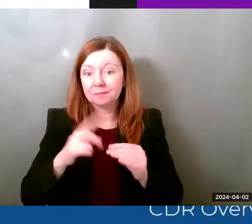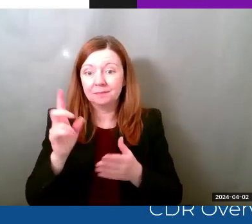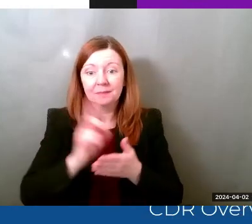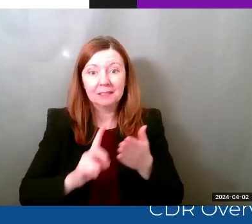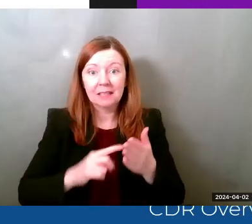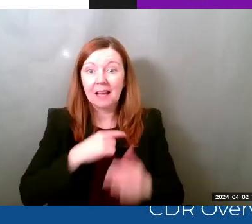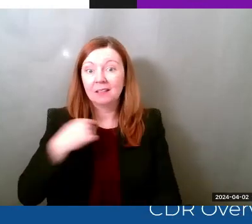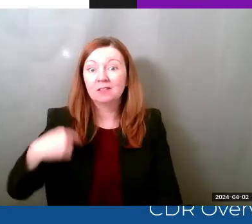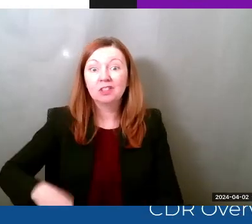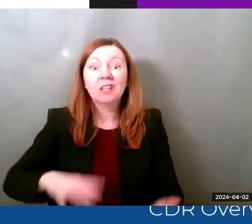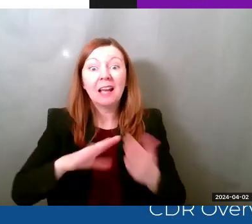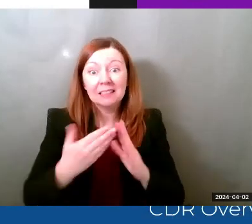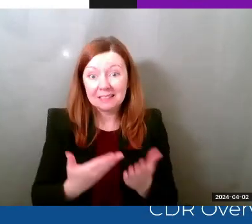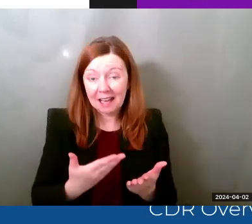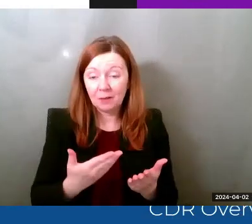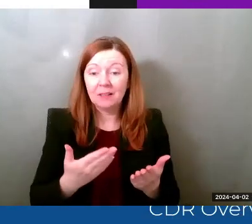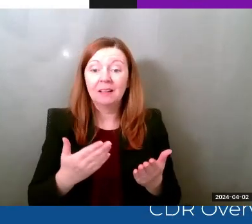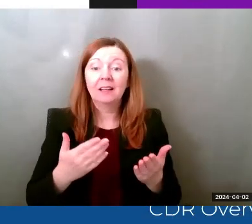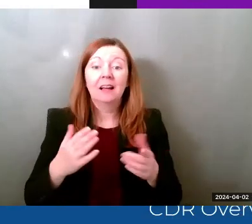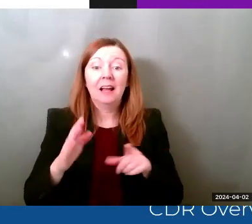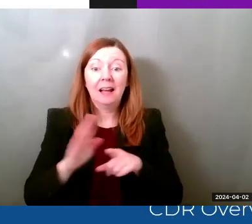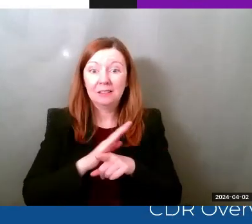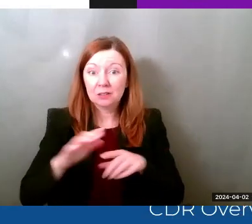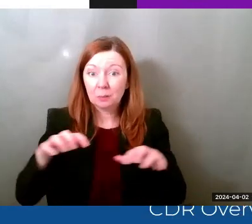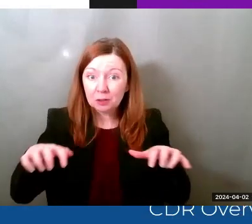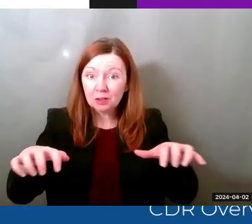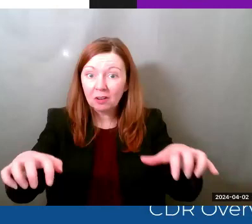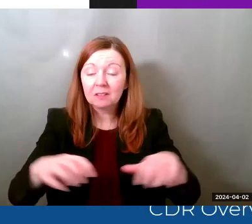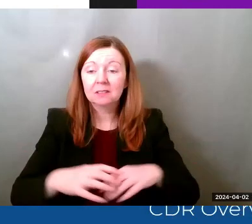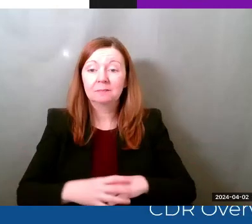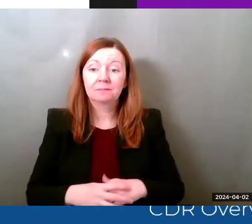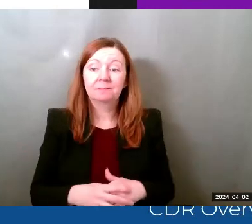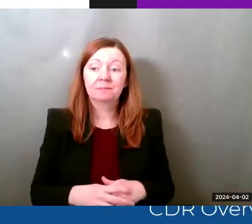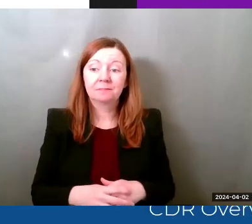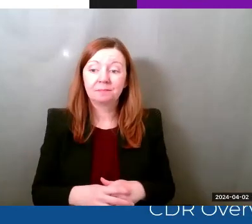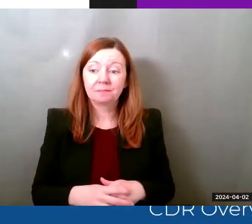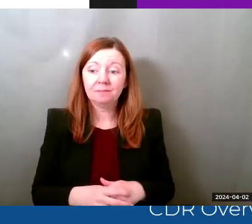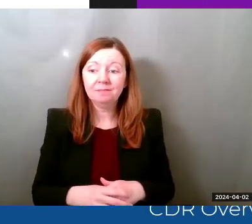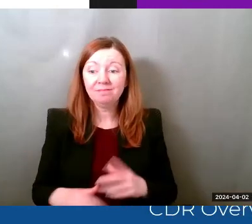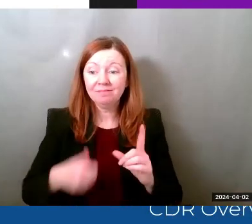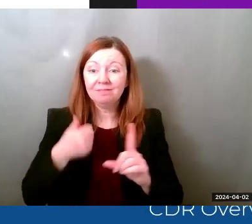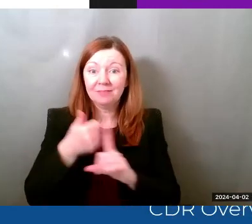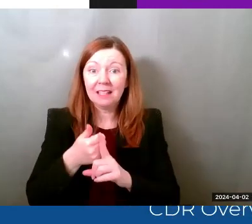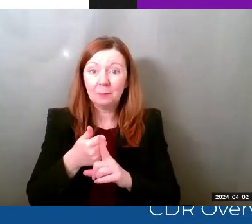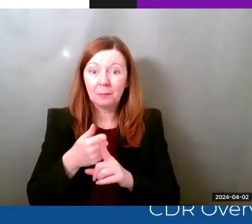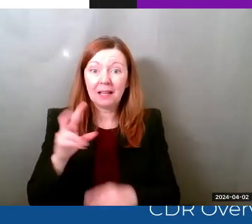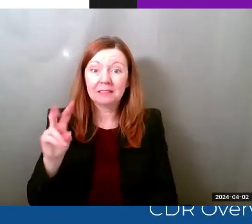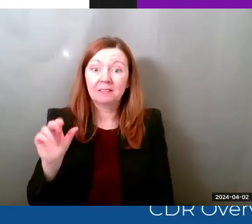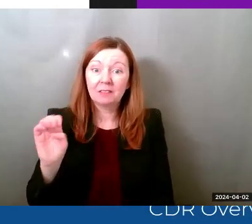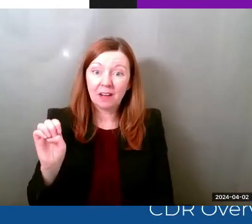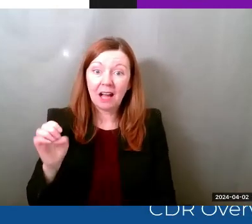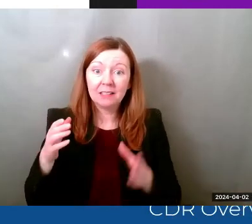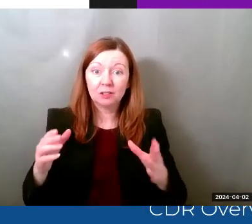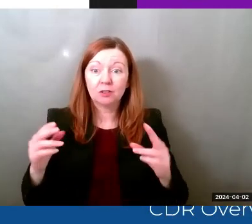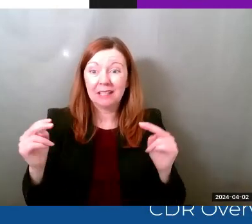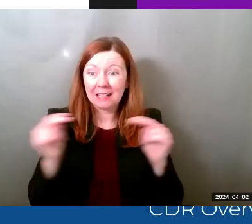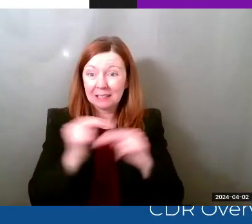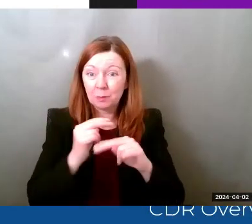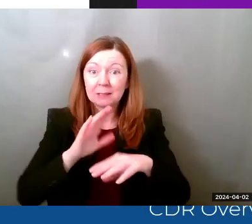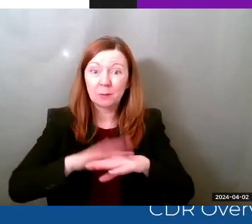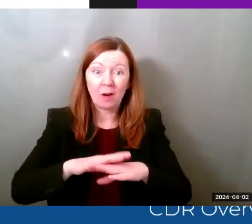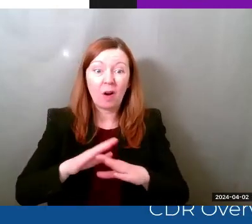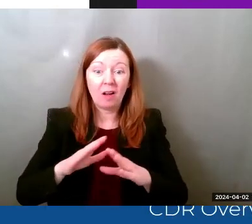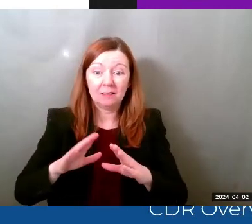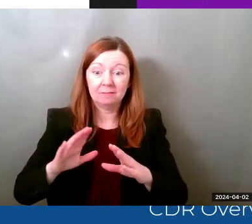of Chinatown and its commerciality and the impact of the Vine Street Expressway on the